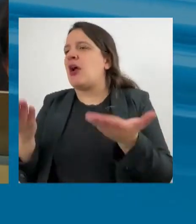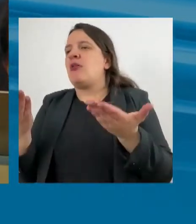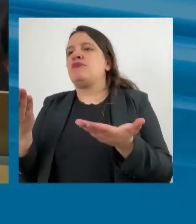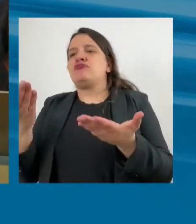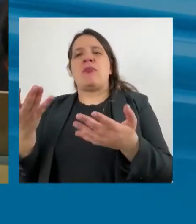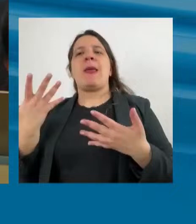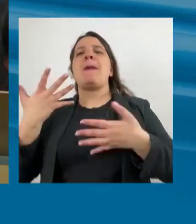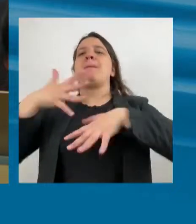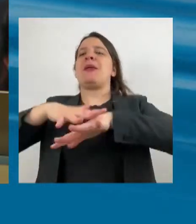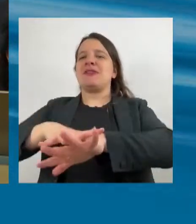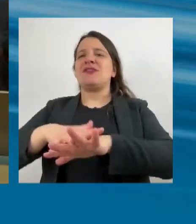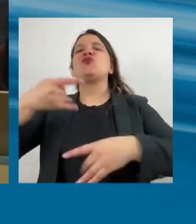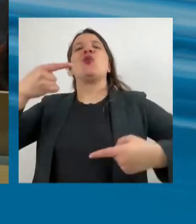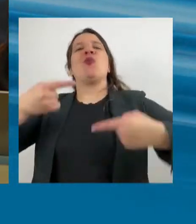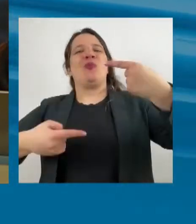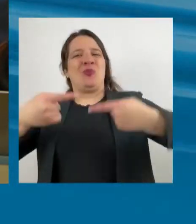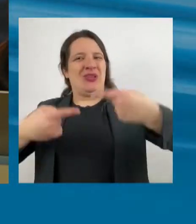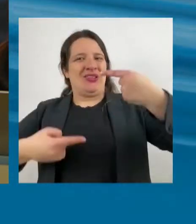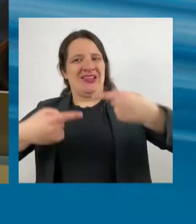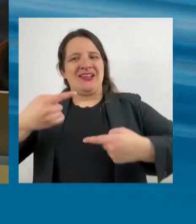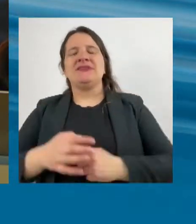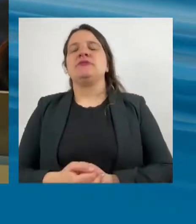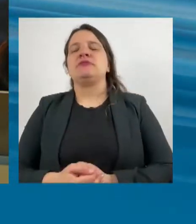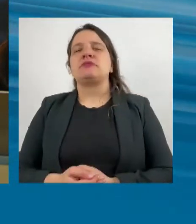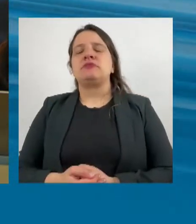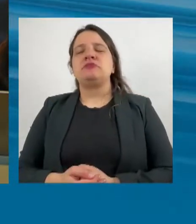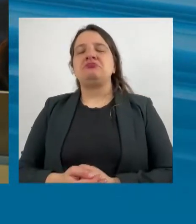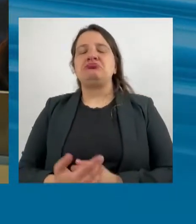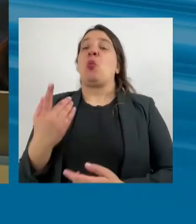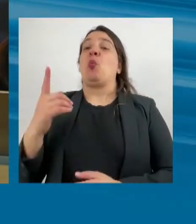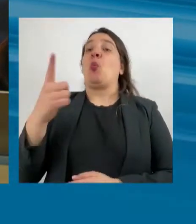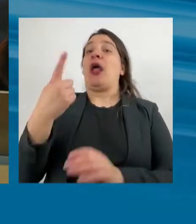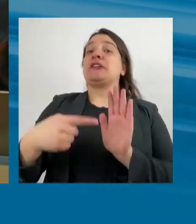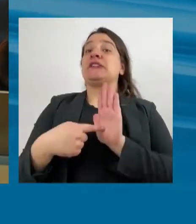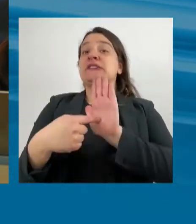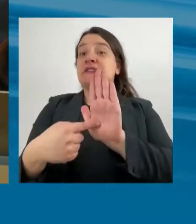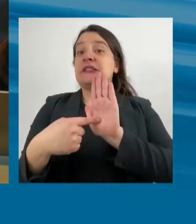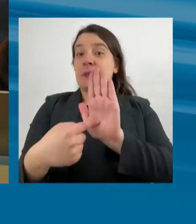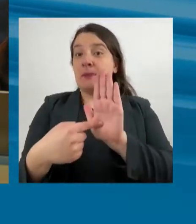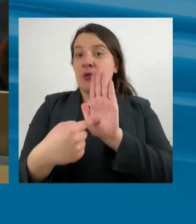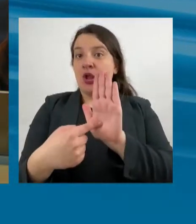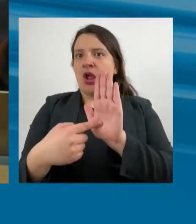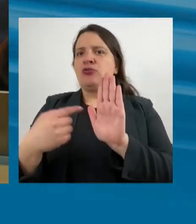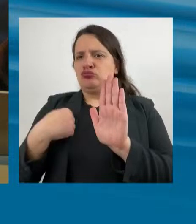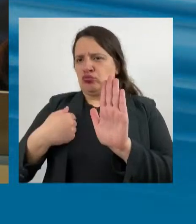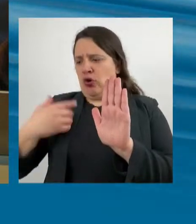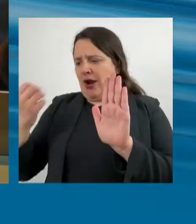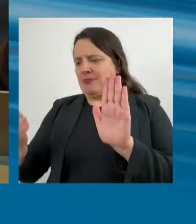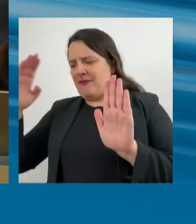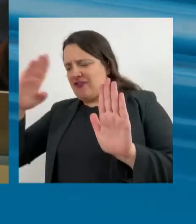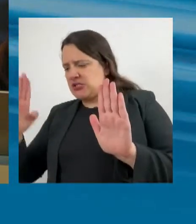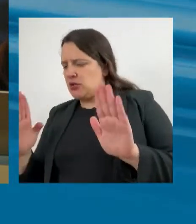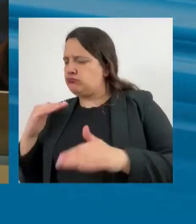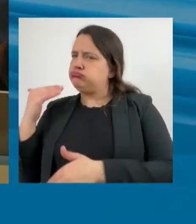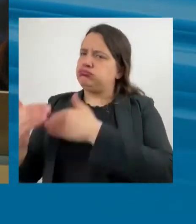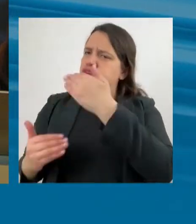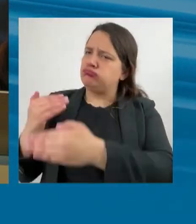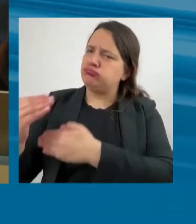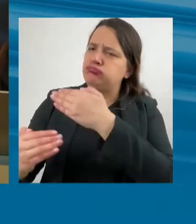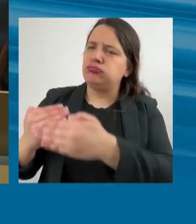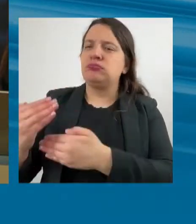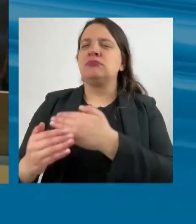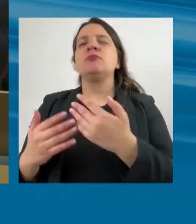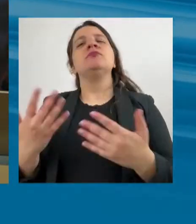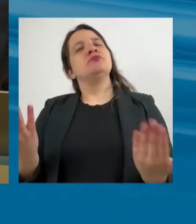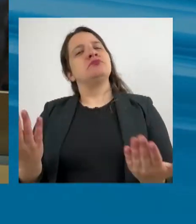or instruments to promote these public policies. One of the most relevant examples that we have in Brazil has